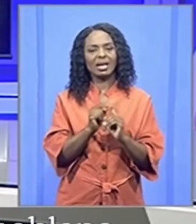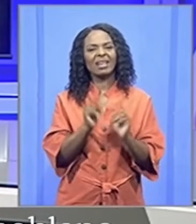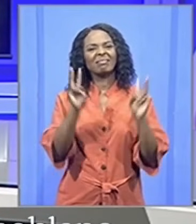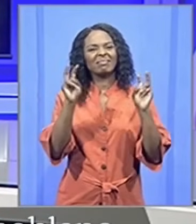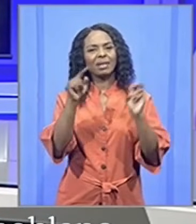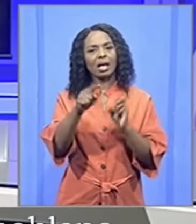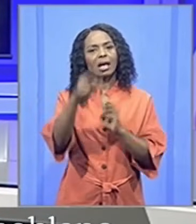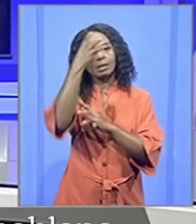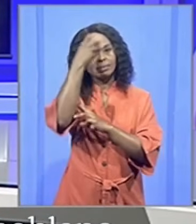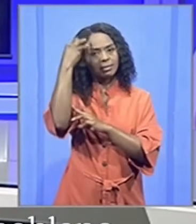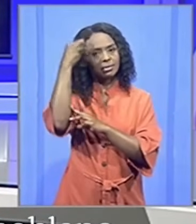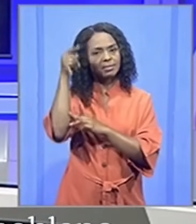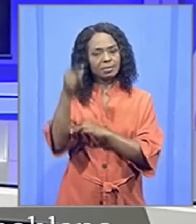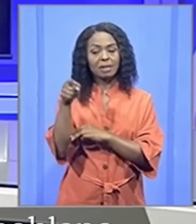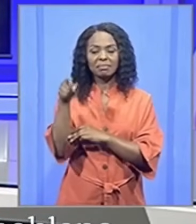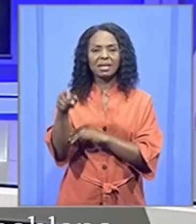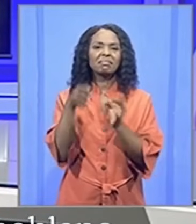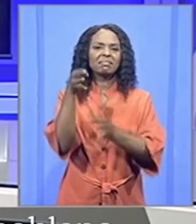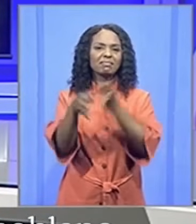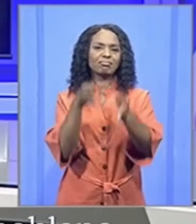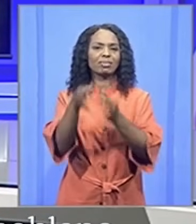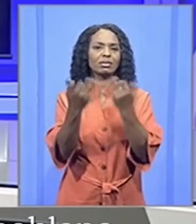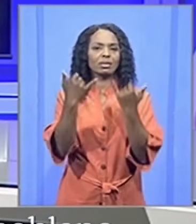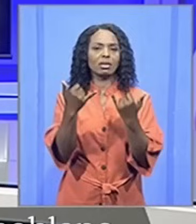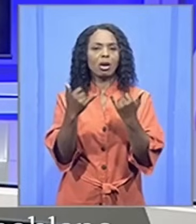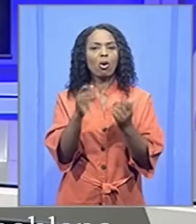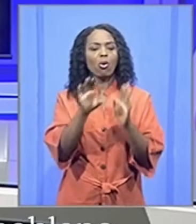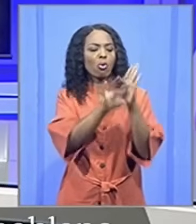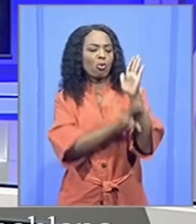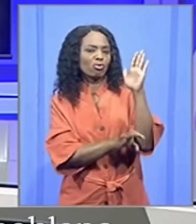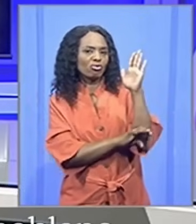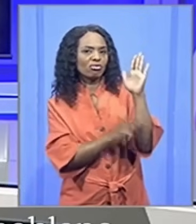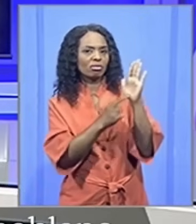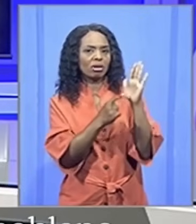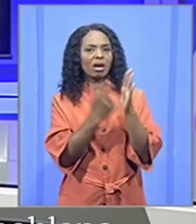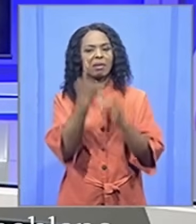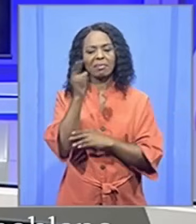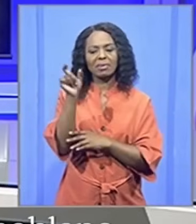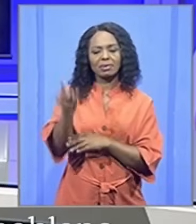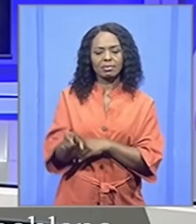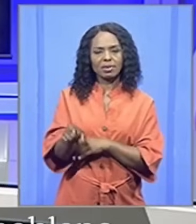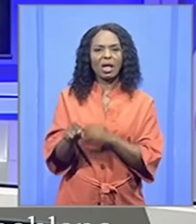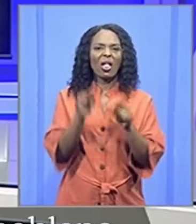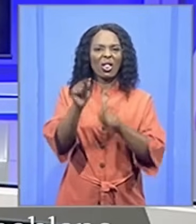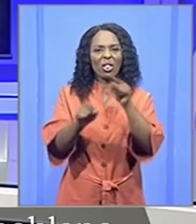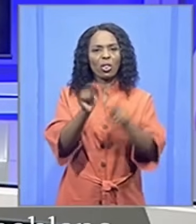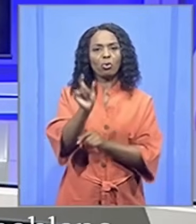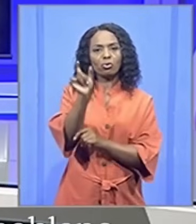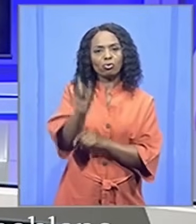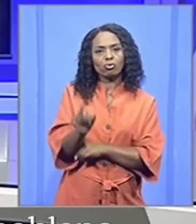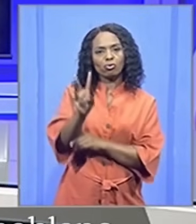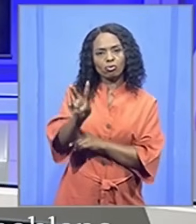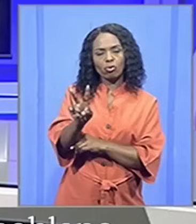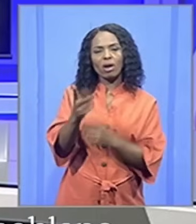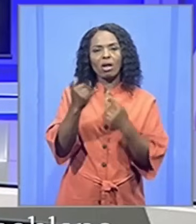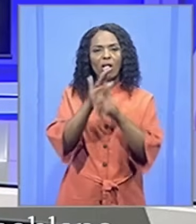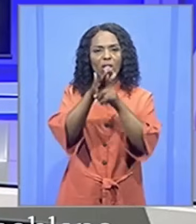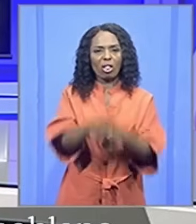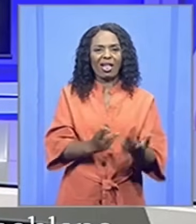Meiwa ba boletše gore ditokelo tša molaotheo tša molatofatšwa wa bobedi Bongani Ntanzi di gatakilwe